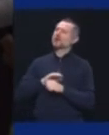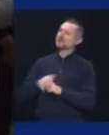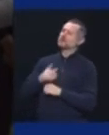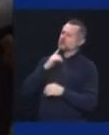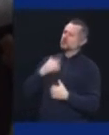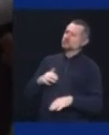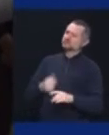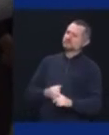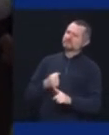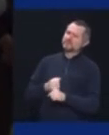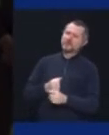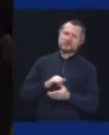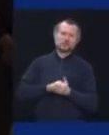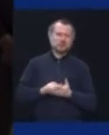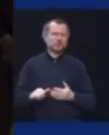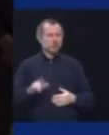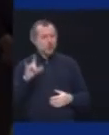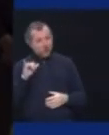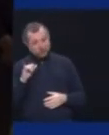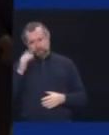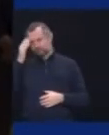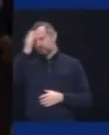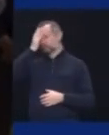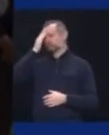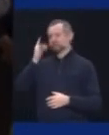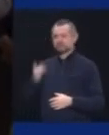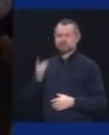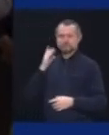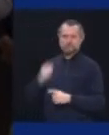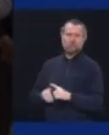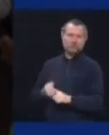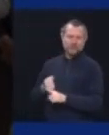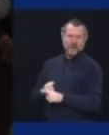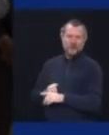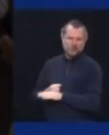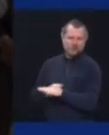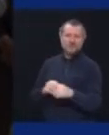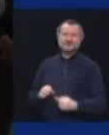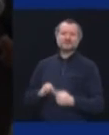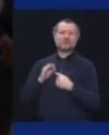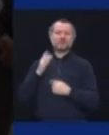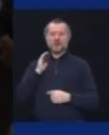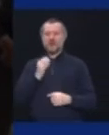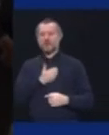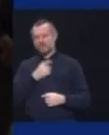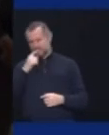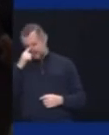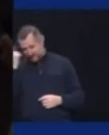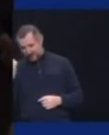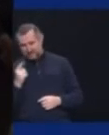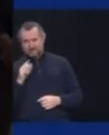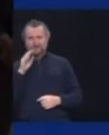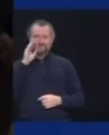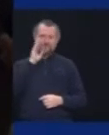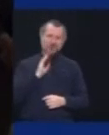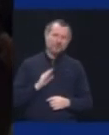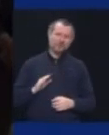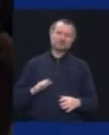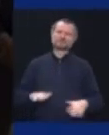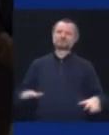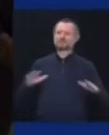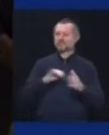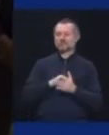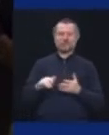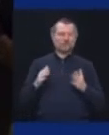Island continues to be one of the hardest hit regions, especially for our Black and Brown New